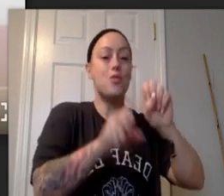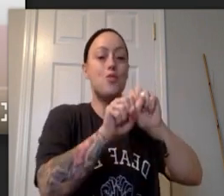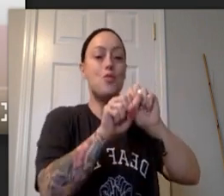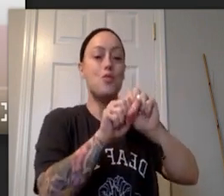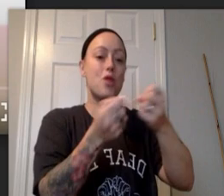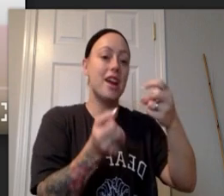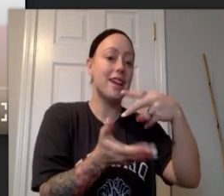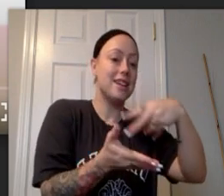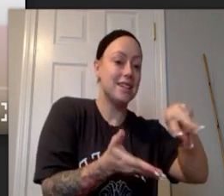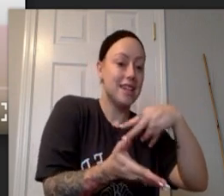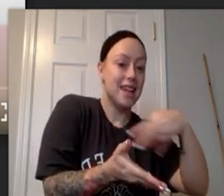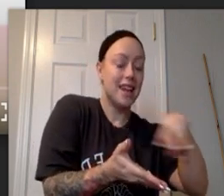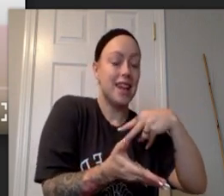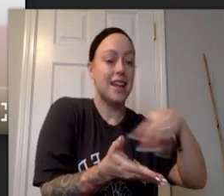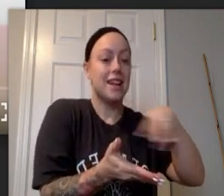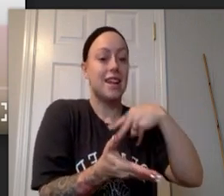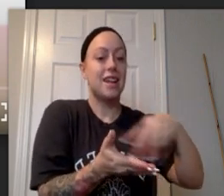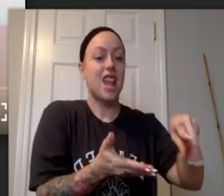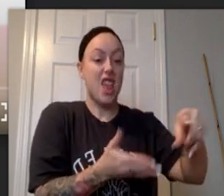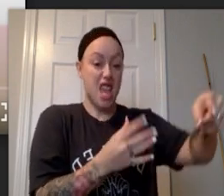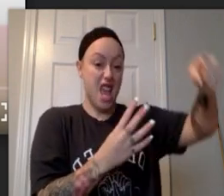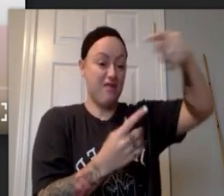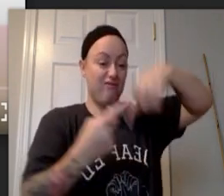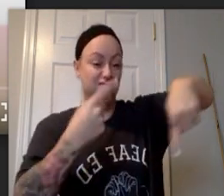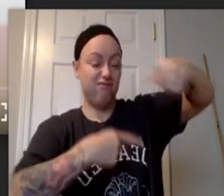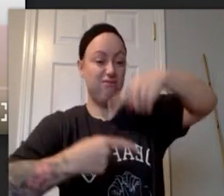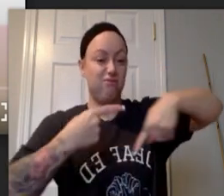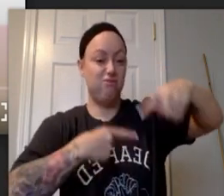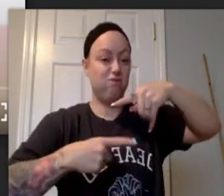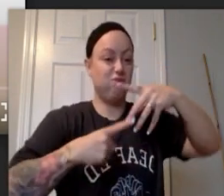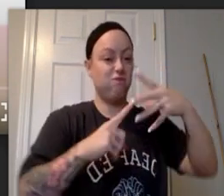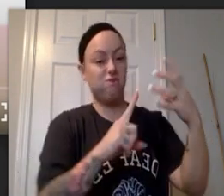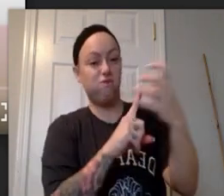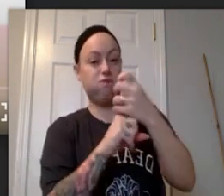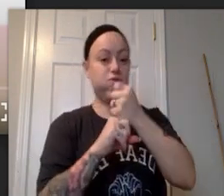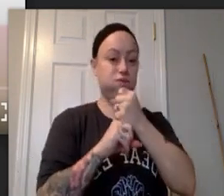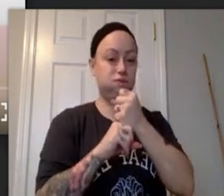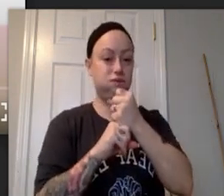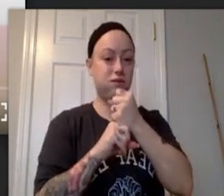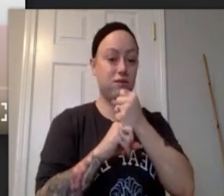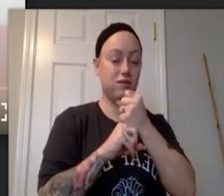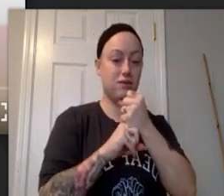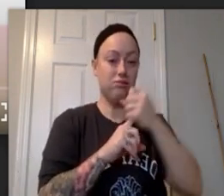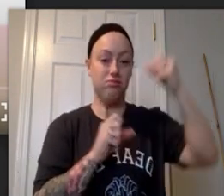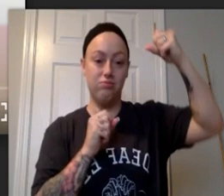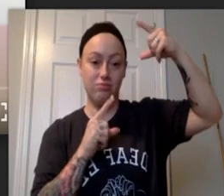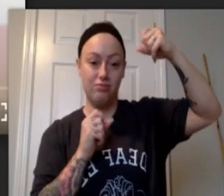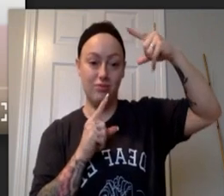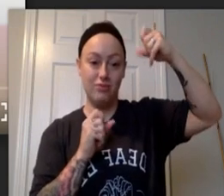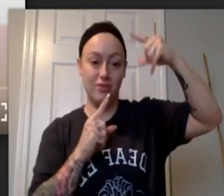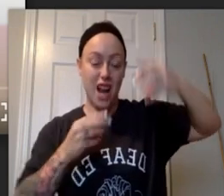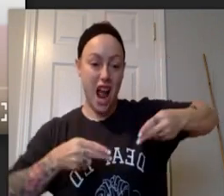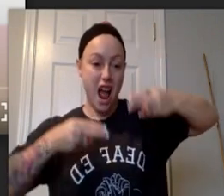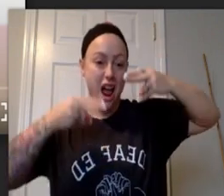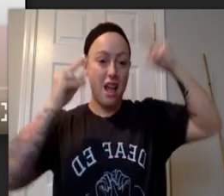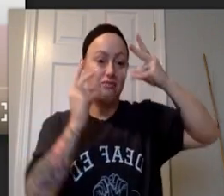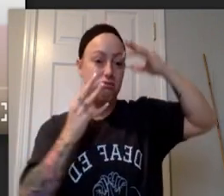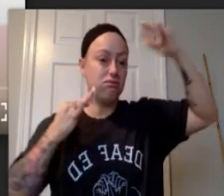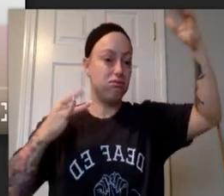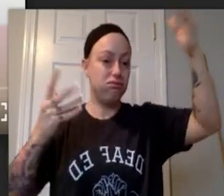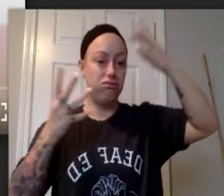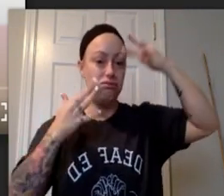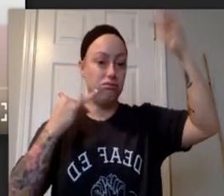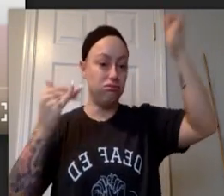that receptor and they fully spin around and dance, fully stimulating the receptor, getting you high and releasing all those feel